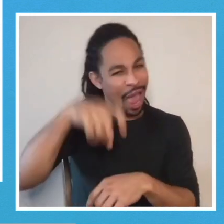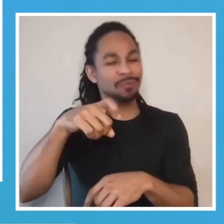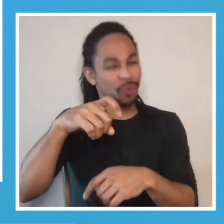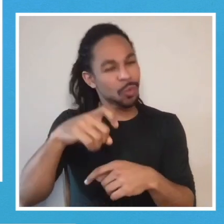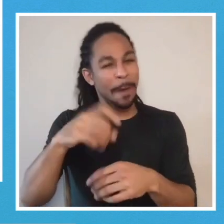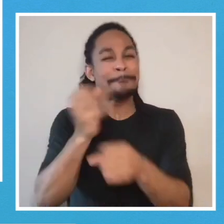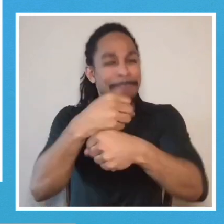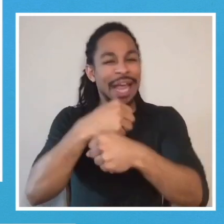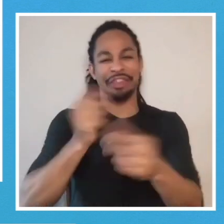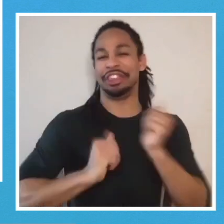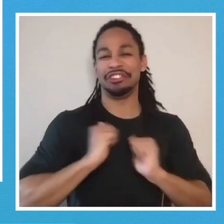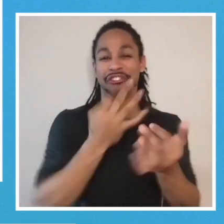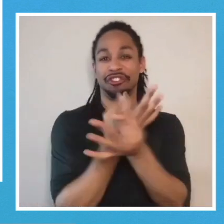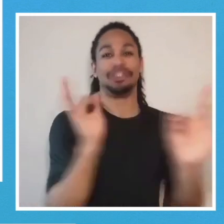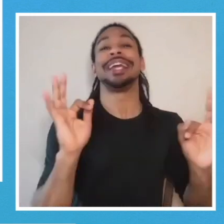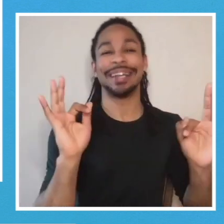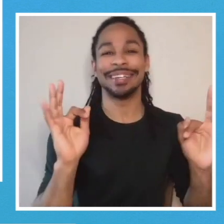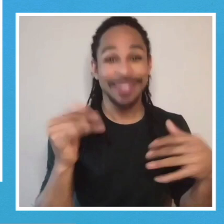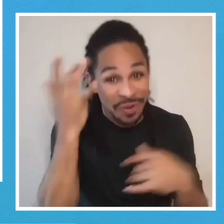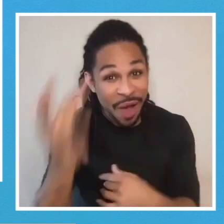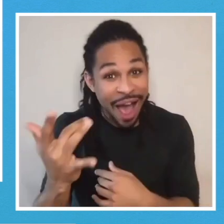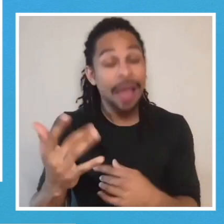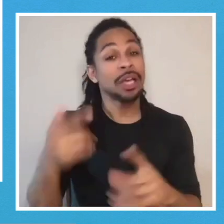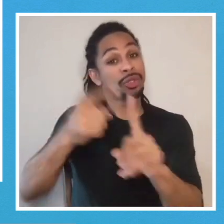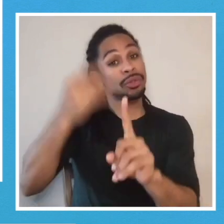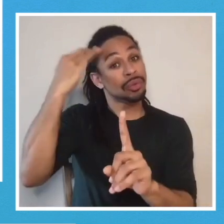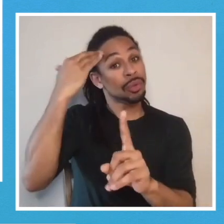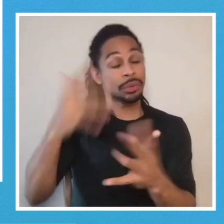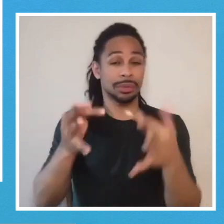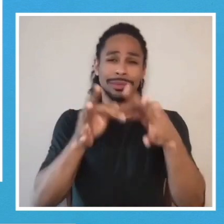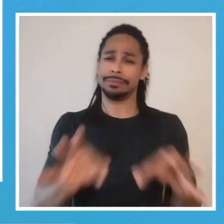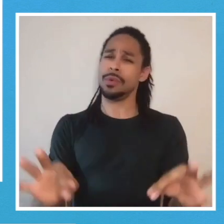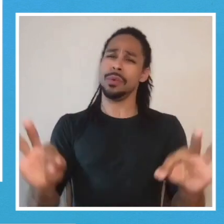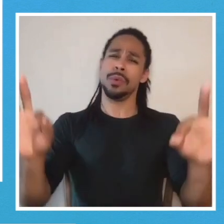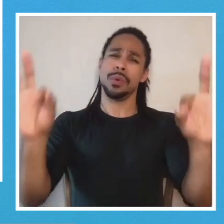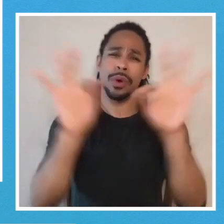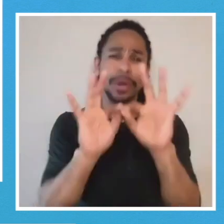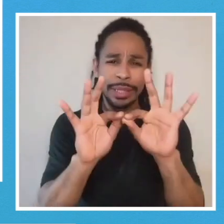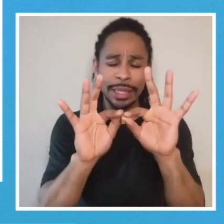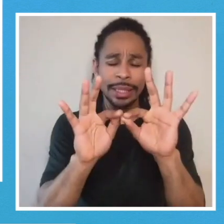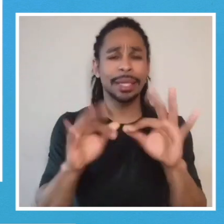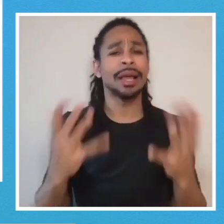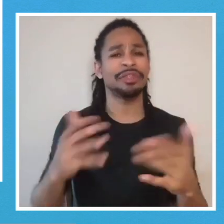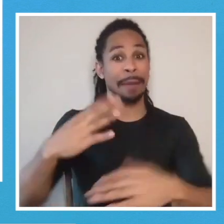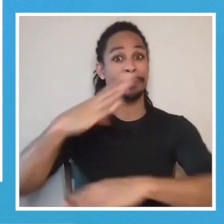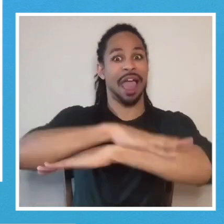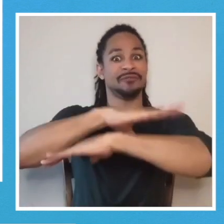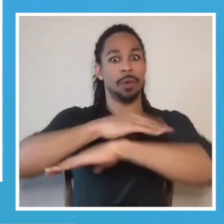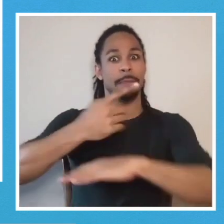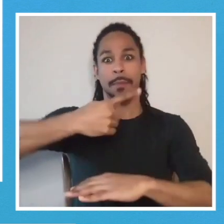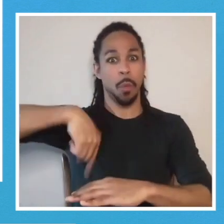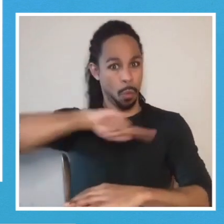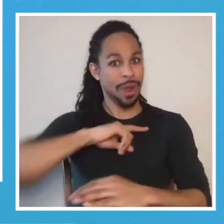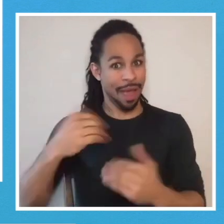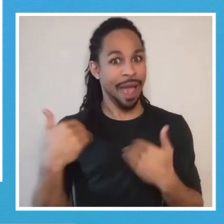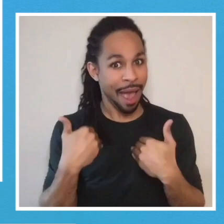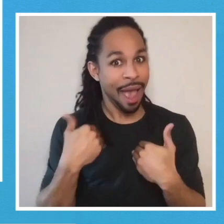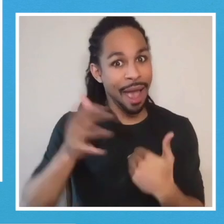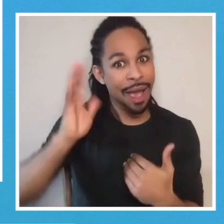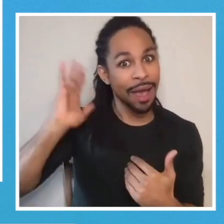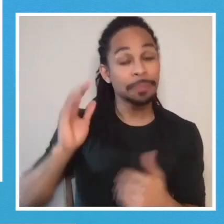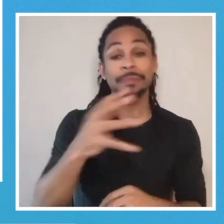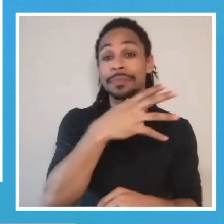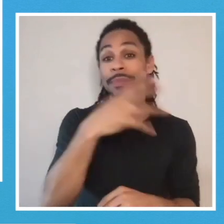she knew how important it was, the platform that we had and